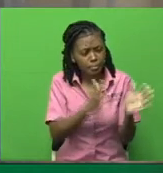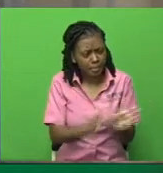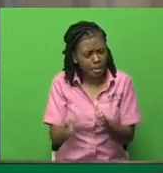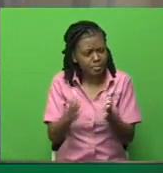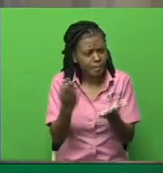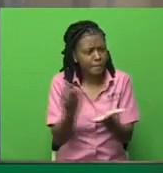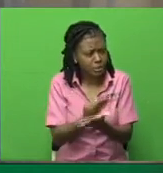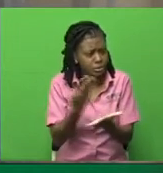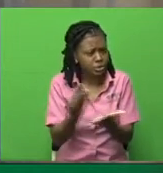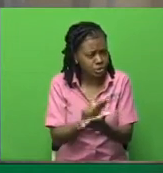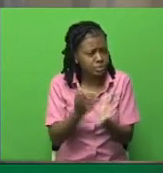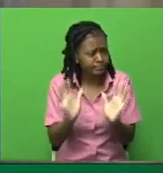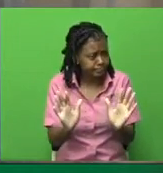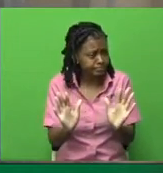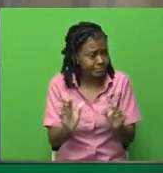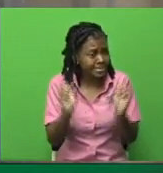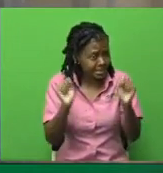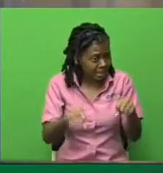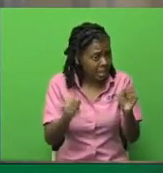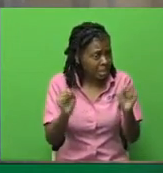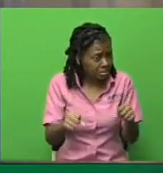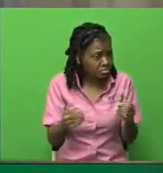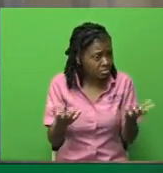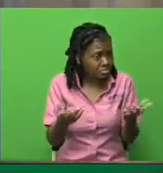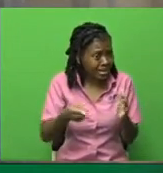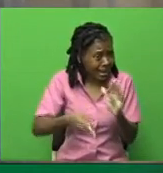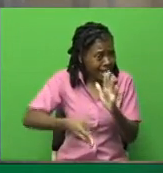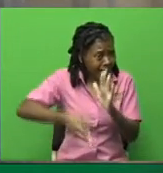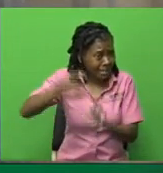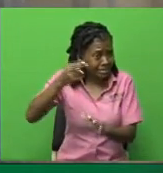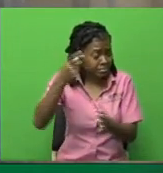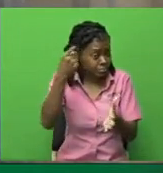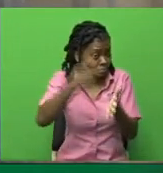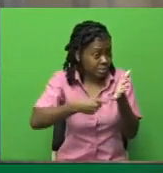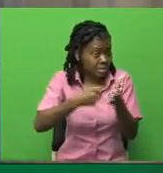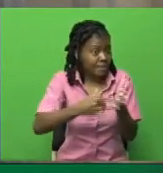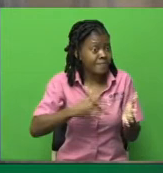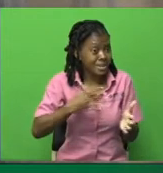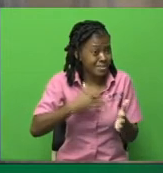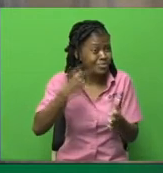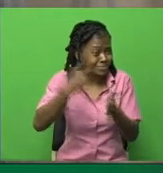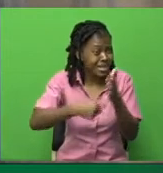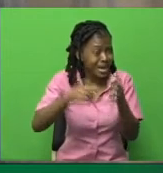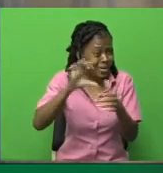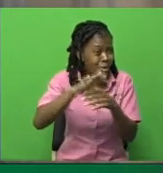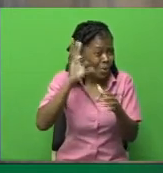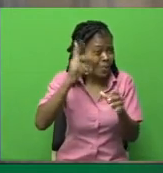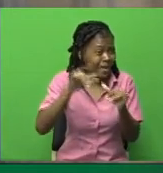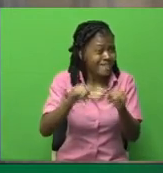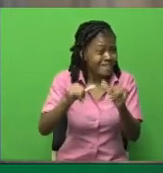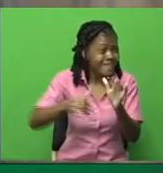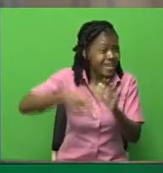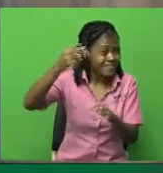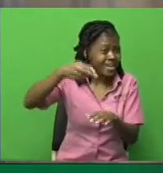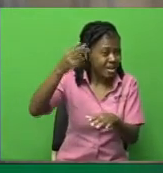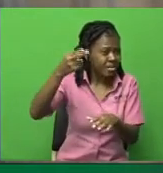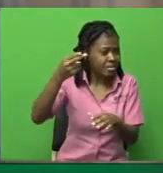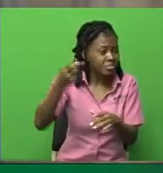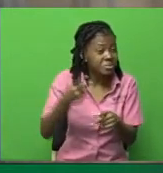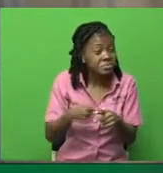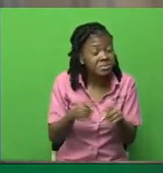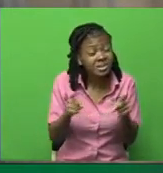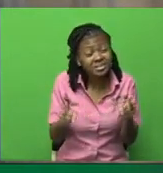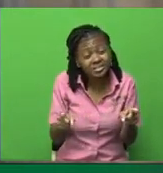these are the highest price assumptions ever used in preparing a budget the expected Revenue